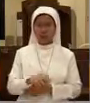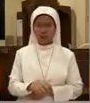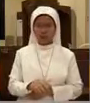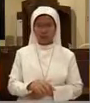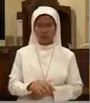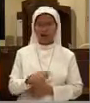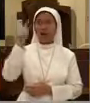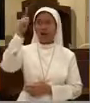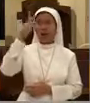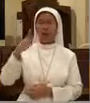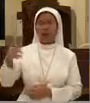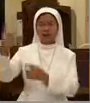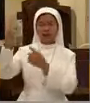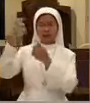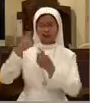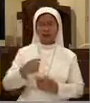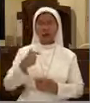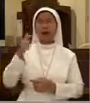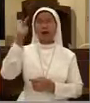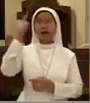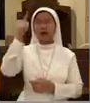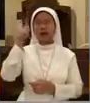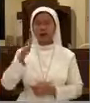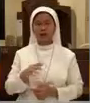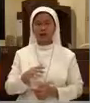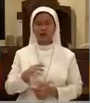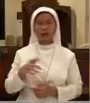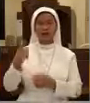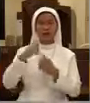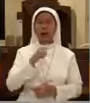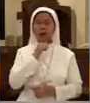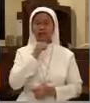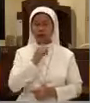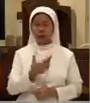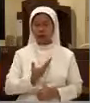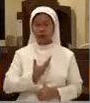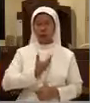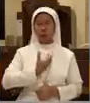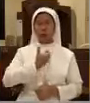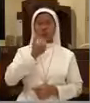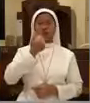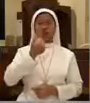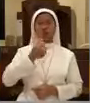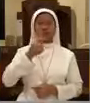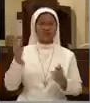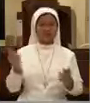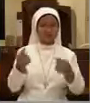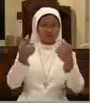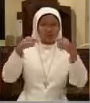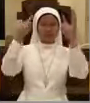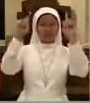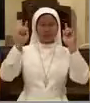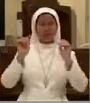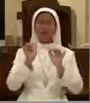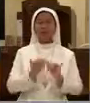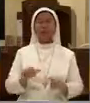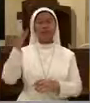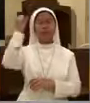her faith. That's not my success story. Like St.